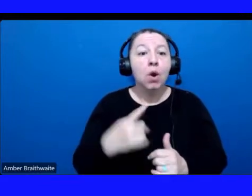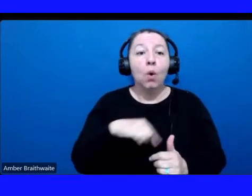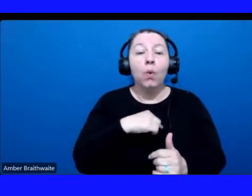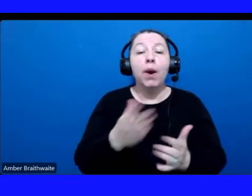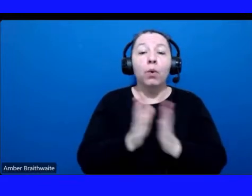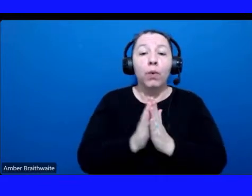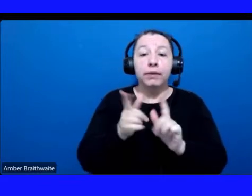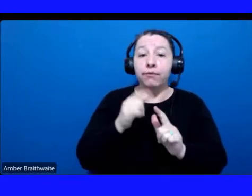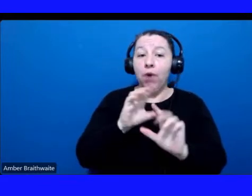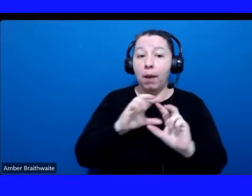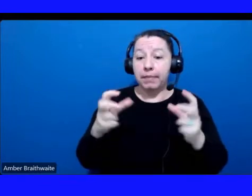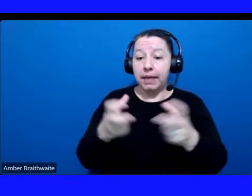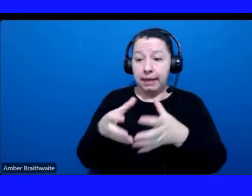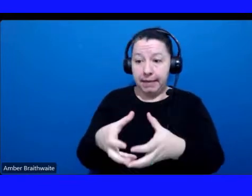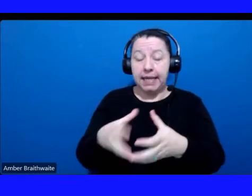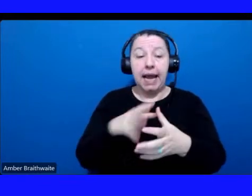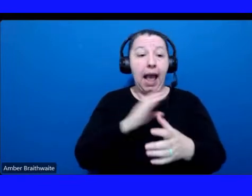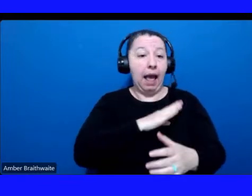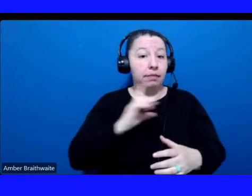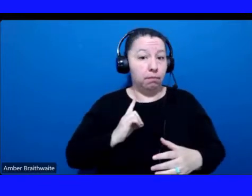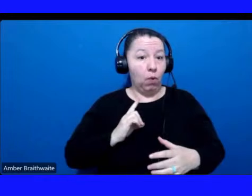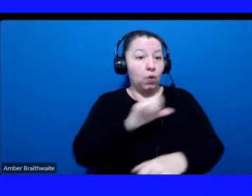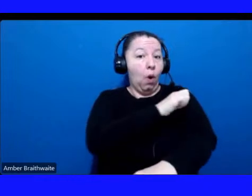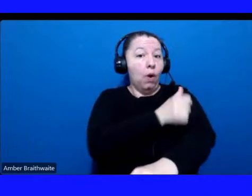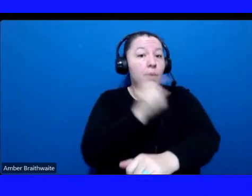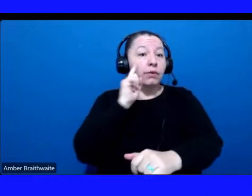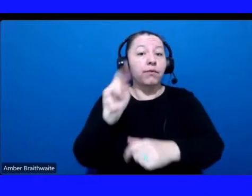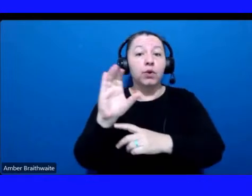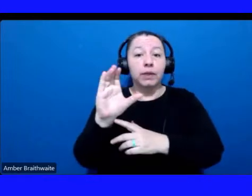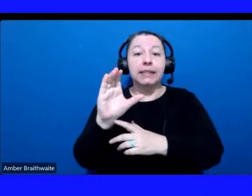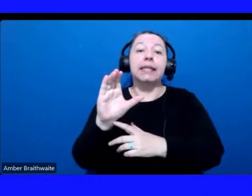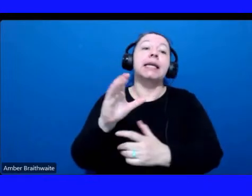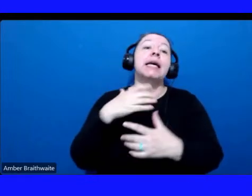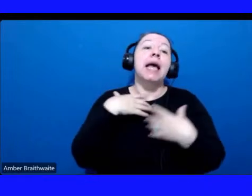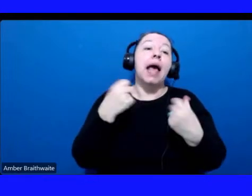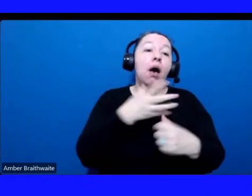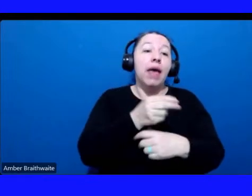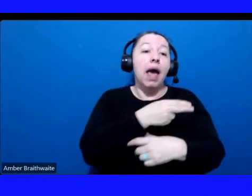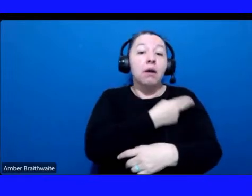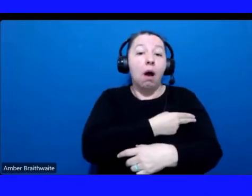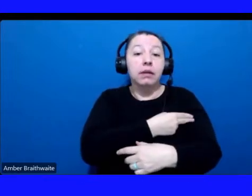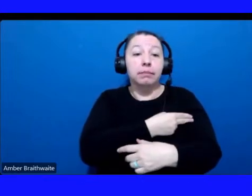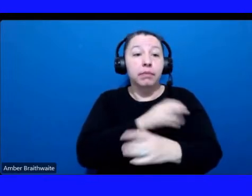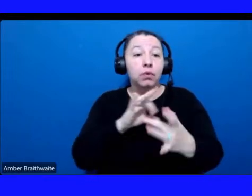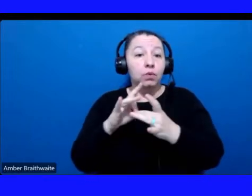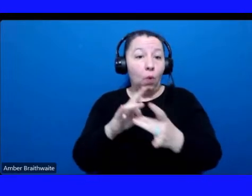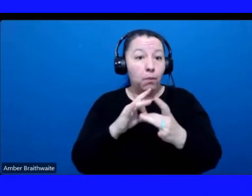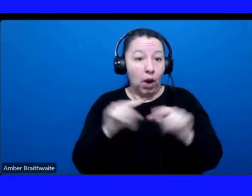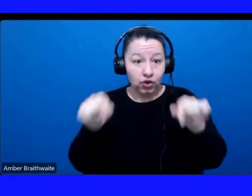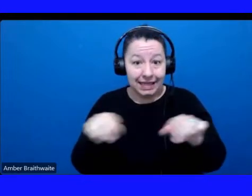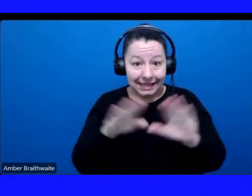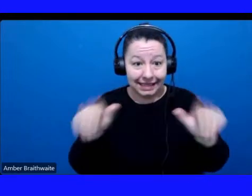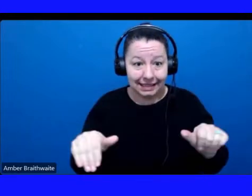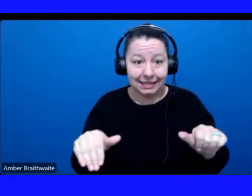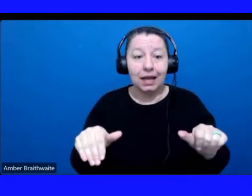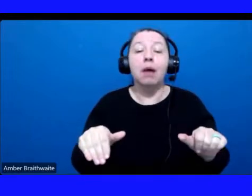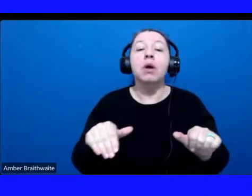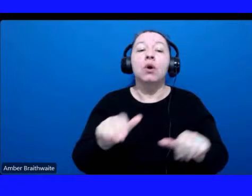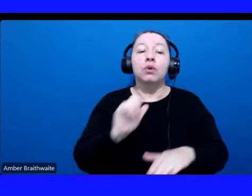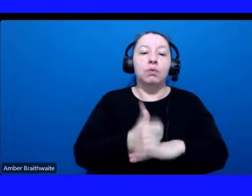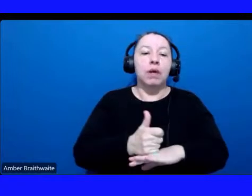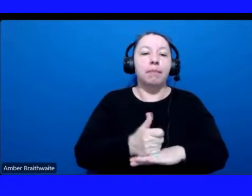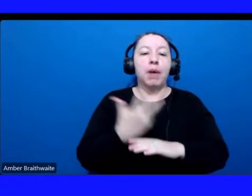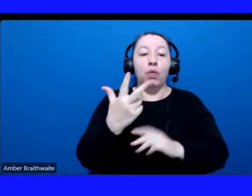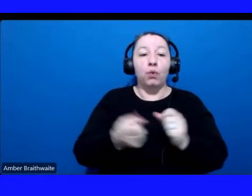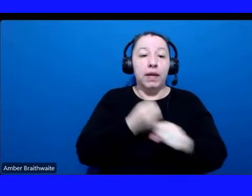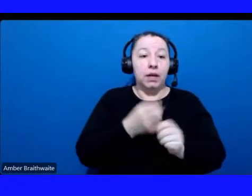5-year term. I think that's our request. And as you could hear from Ms. Epstein's presentation, this is